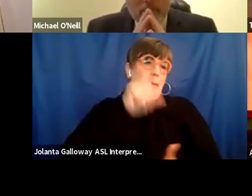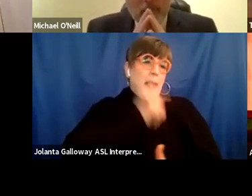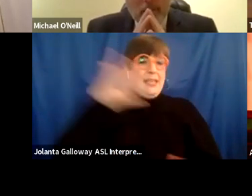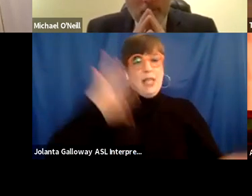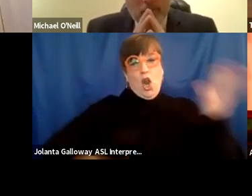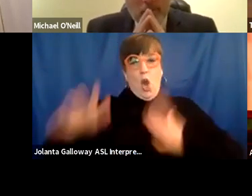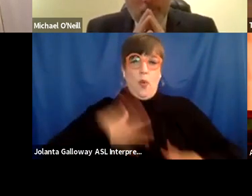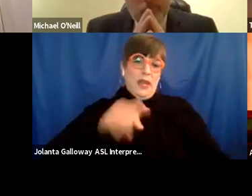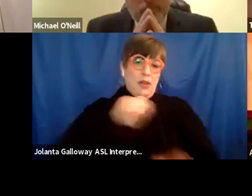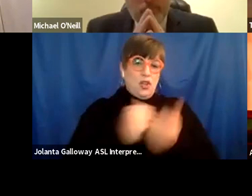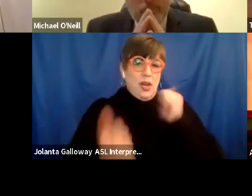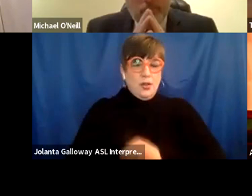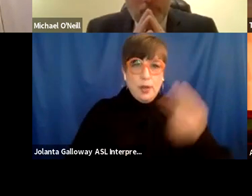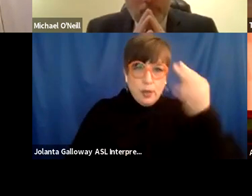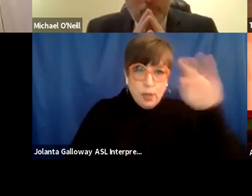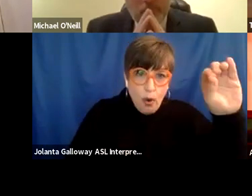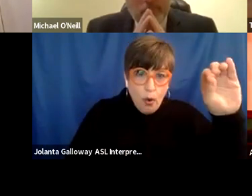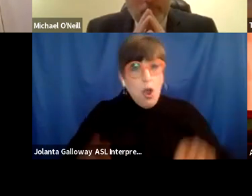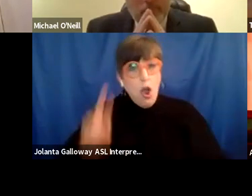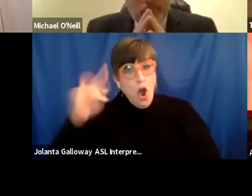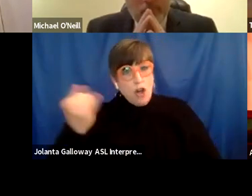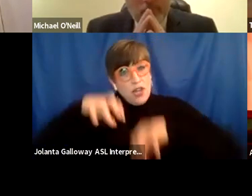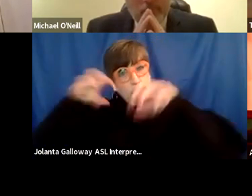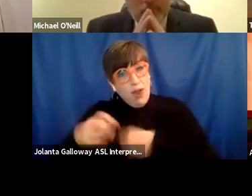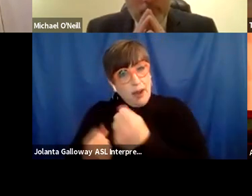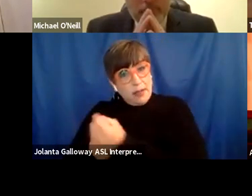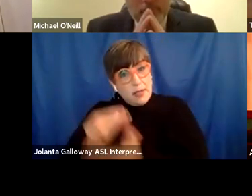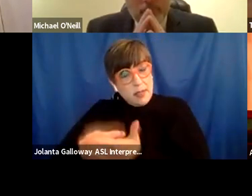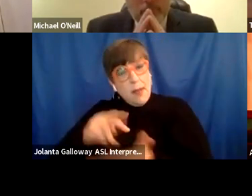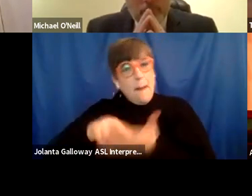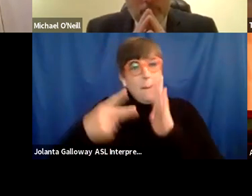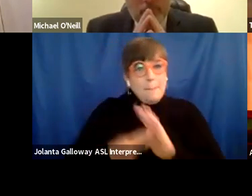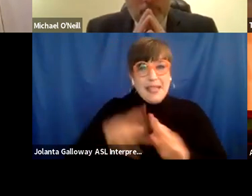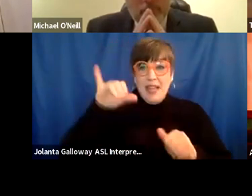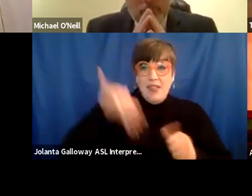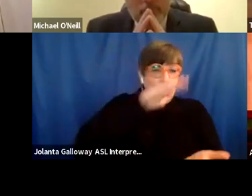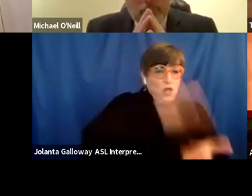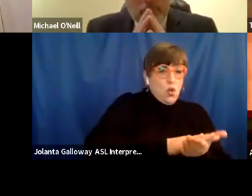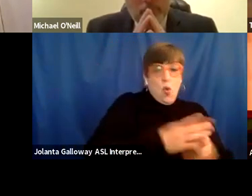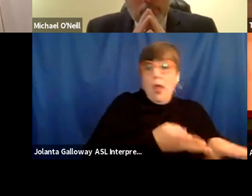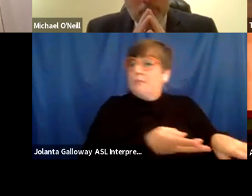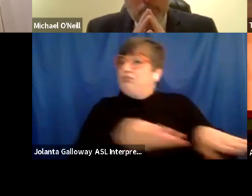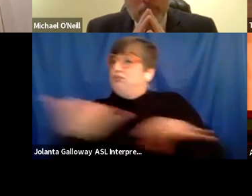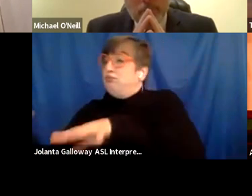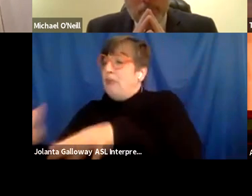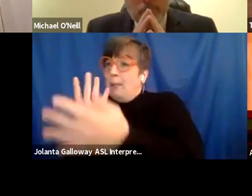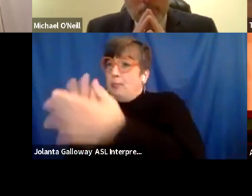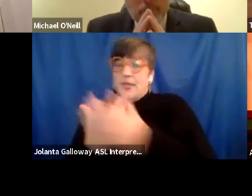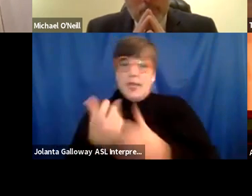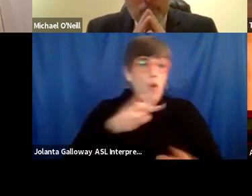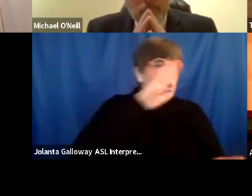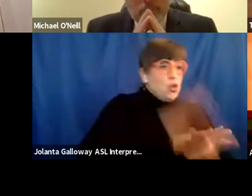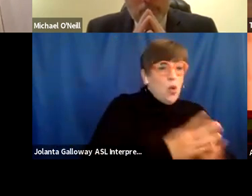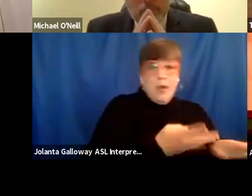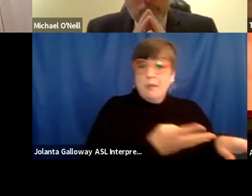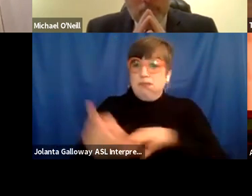By funding restorative justice practices, we can end the school to prison and the school to deportation pipelines, and we can show